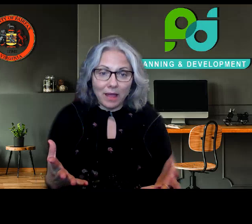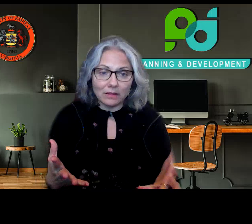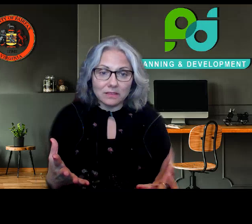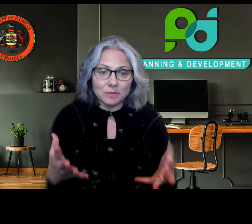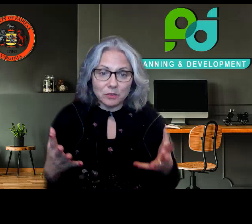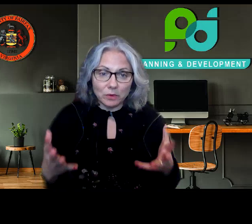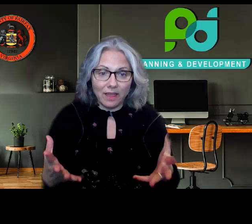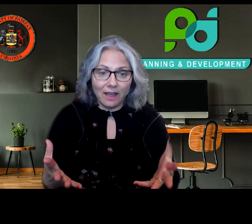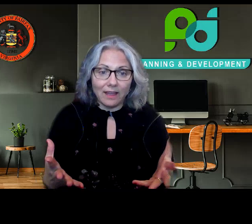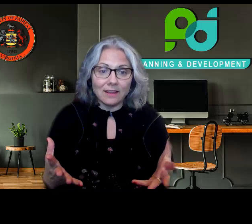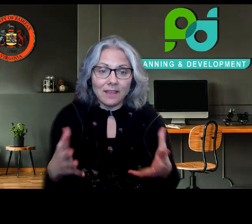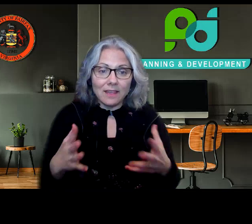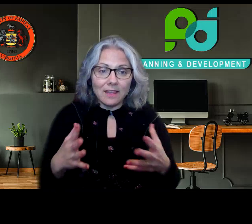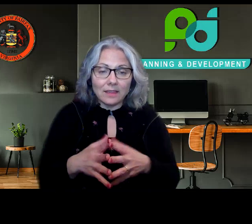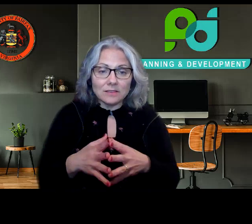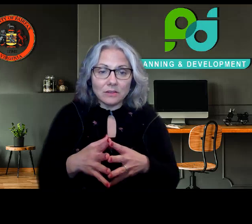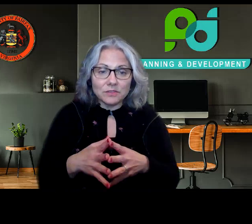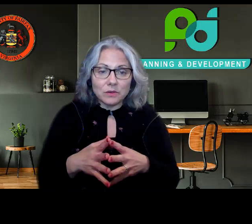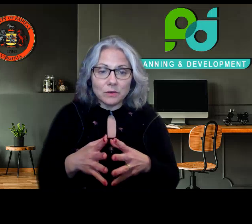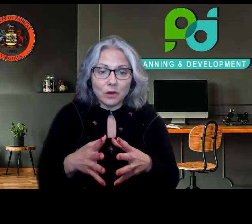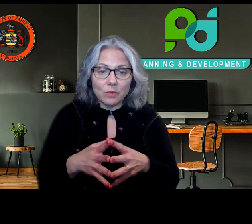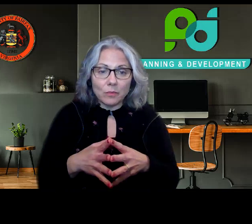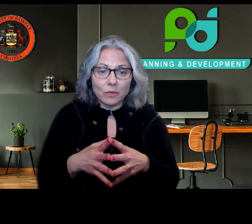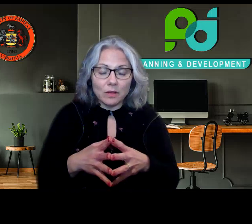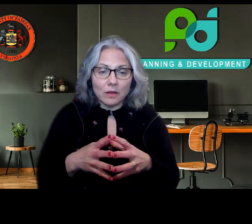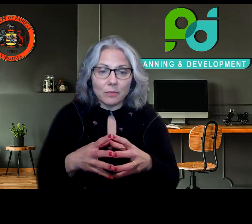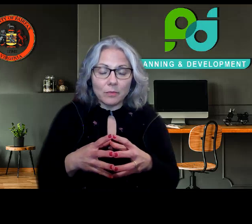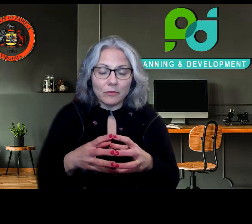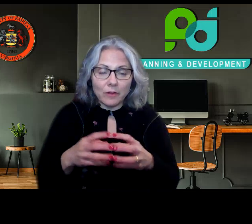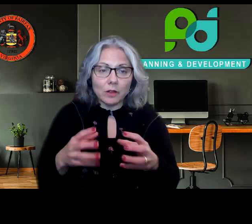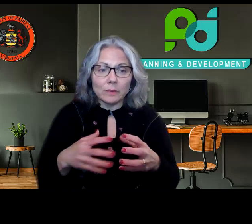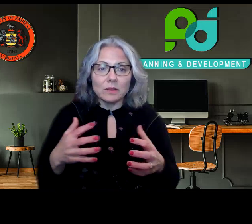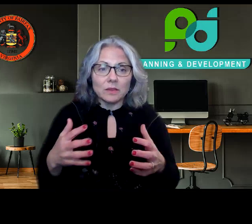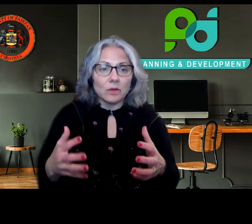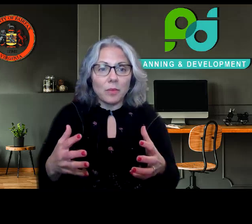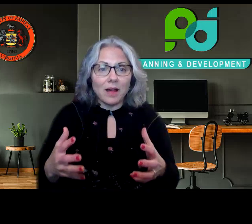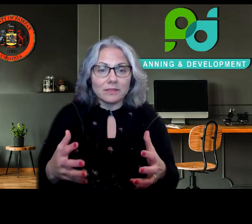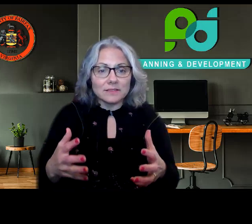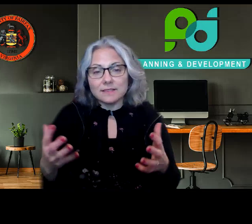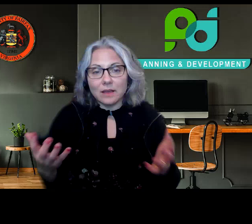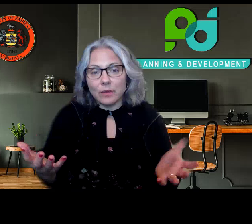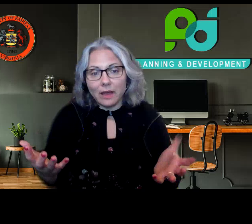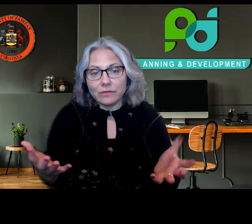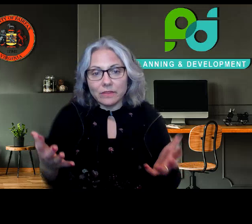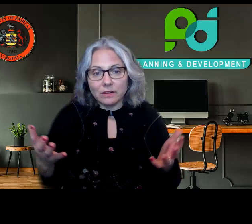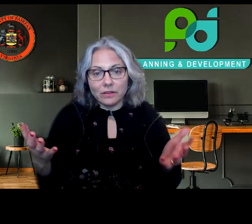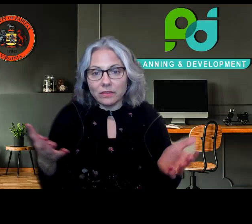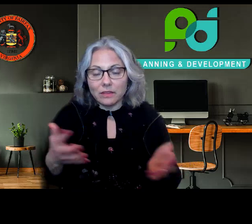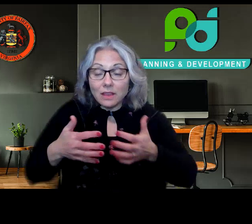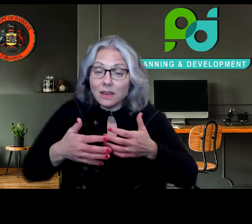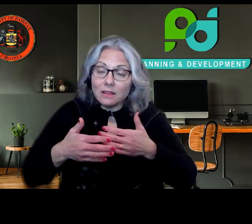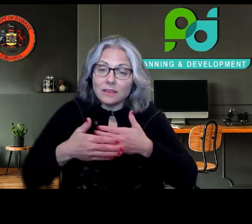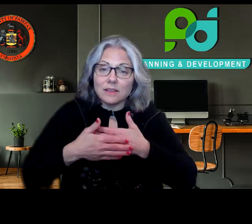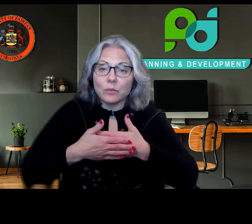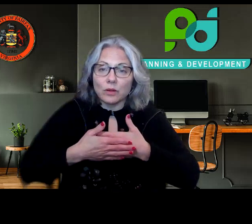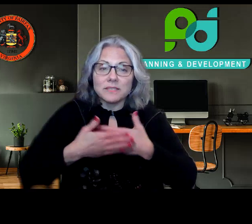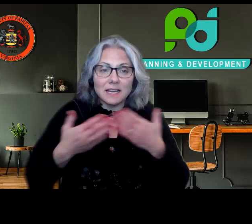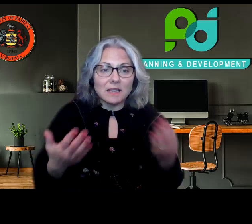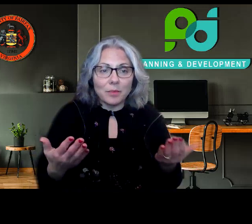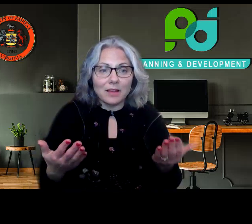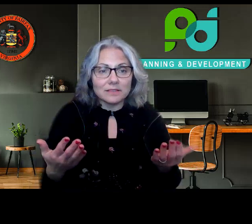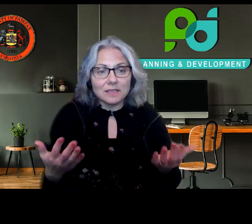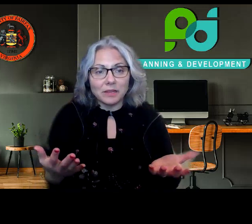striking a balance between that and also following the policies that we have that are in, and like I said,